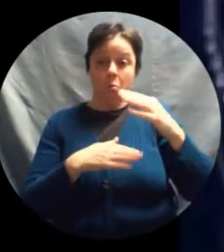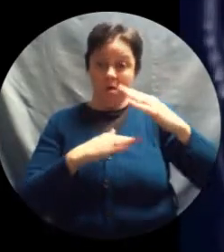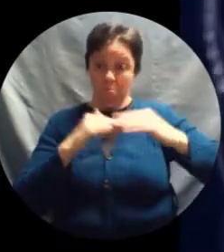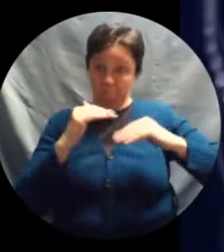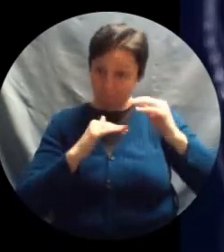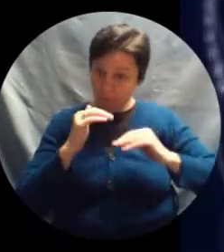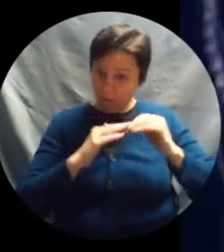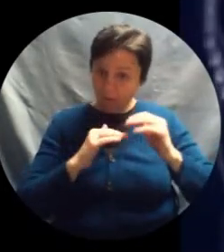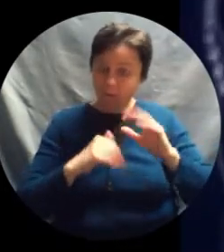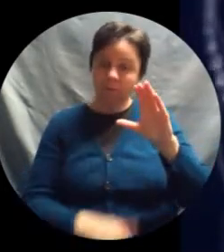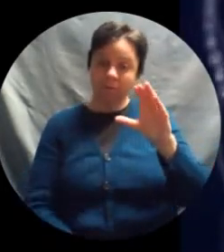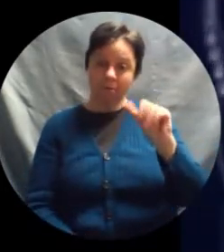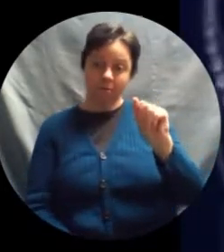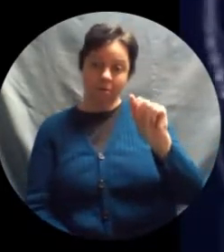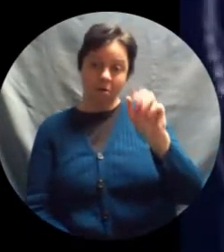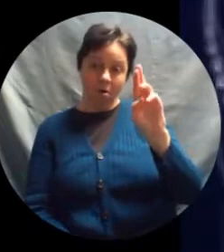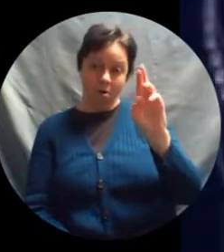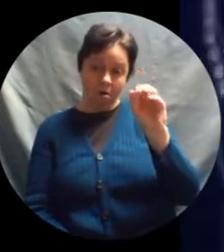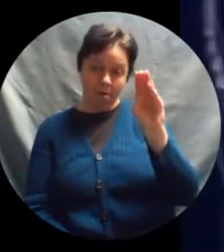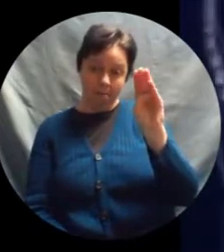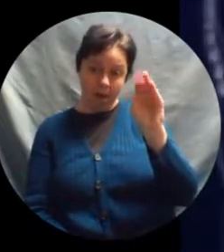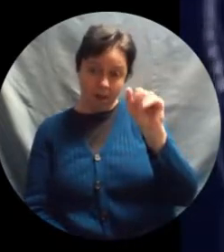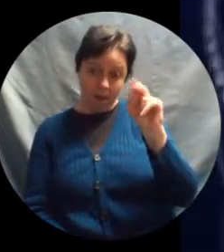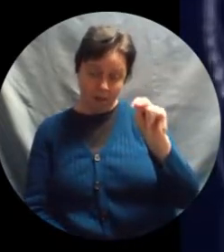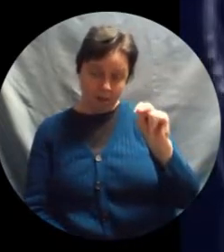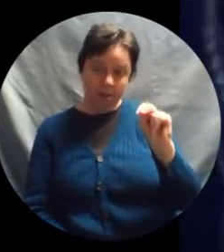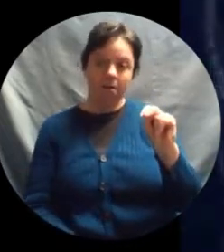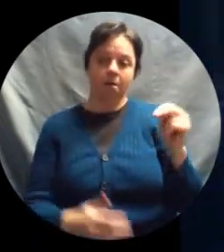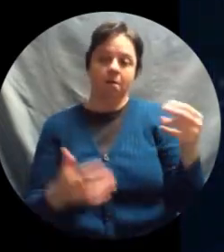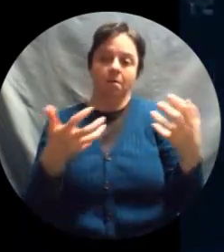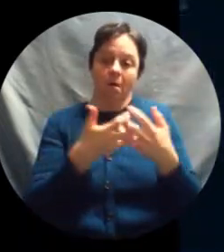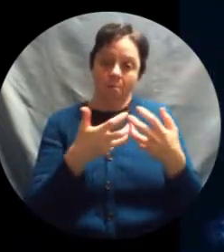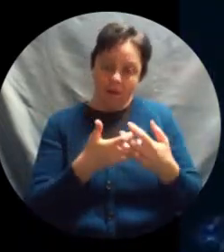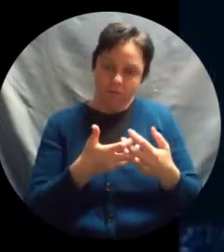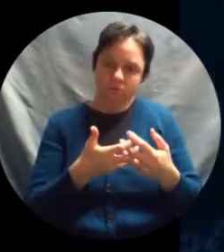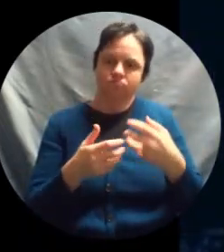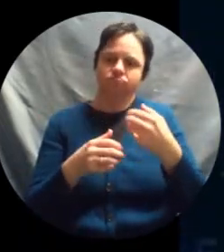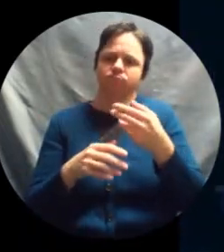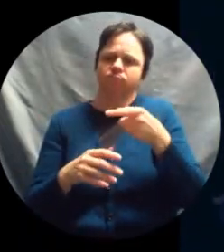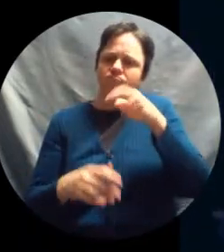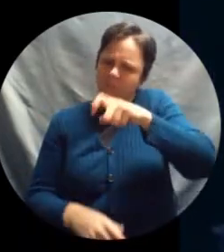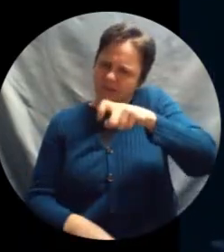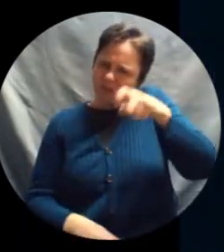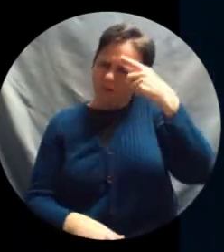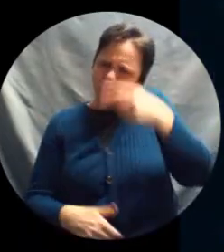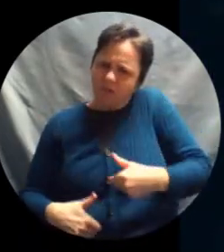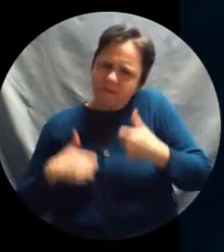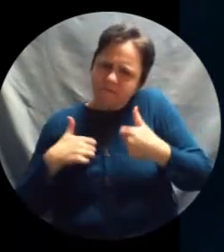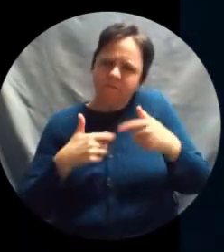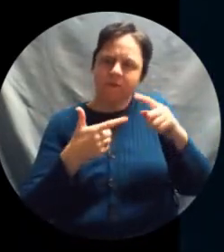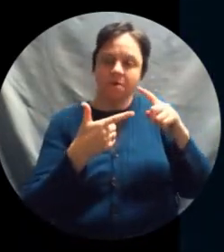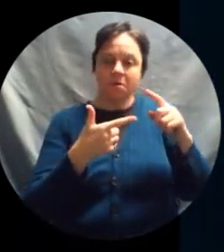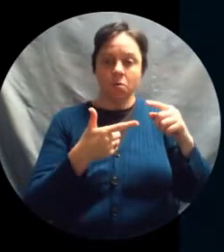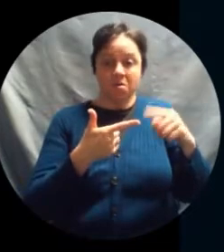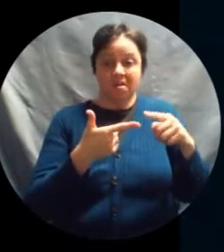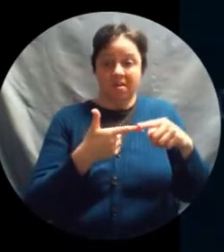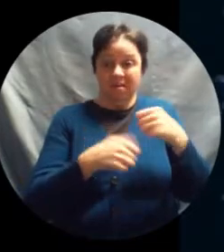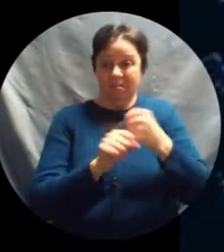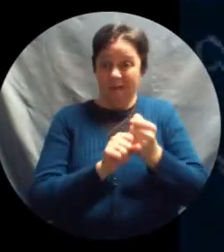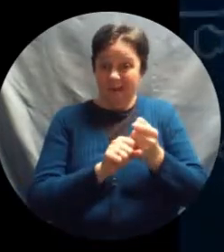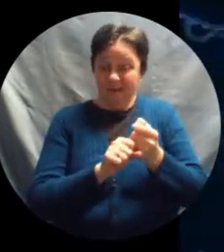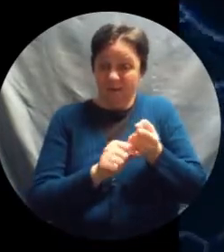build the structures necessary for life. We can build, nutrients and materials. We can build